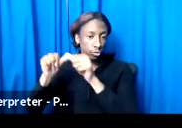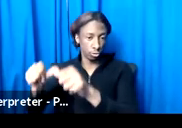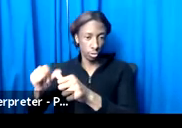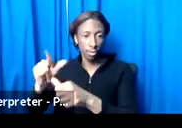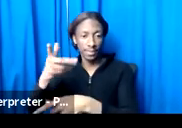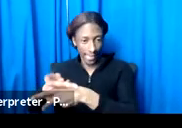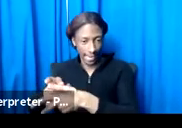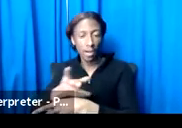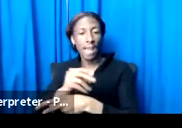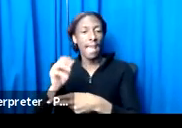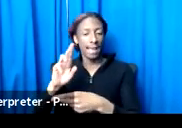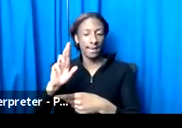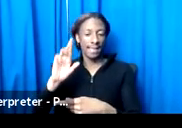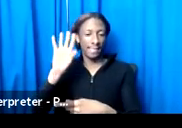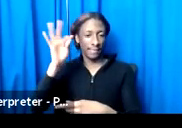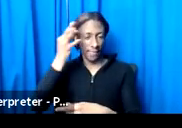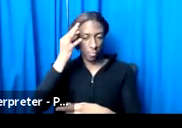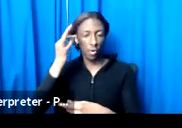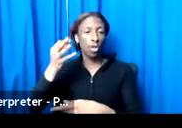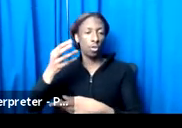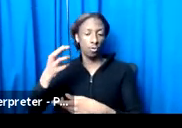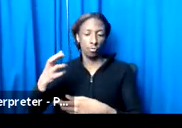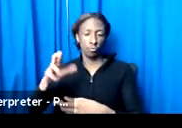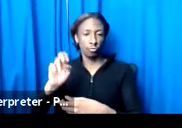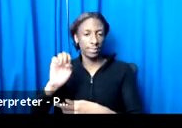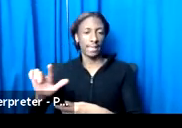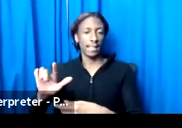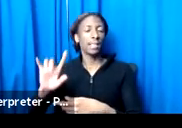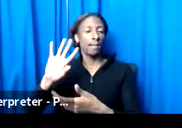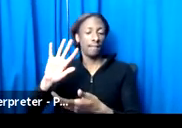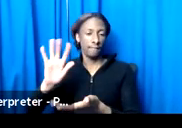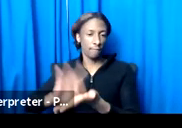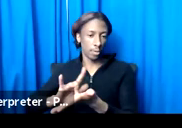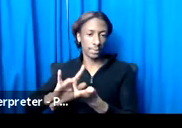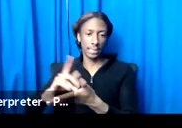Federal Retail Pharmacy Program. Next slide.